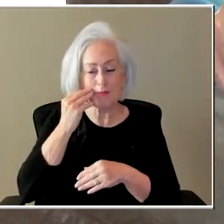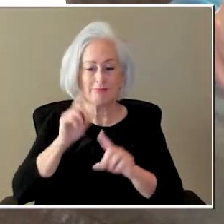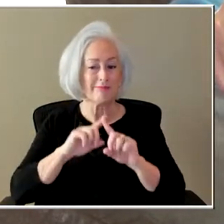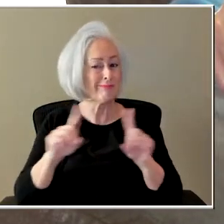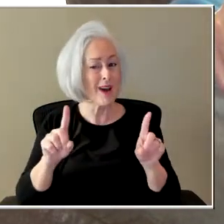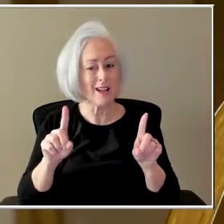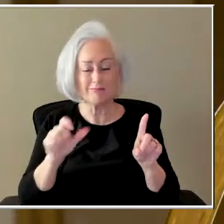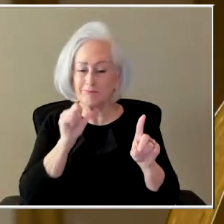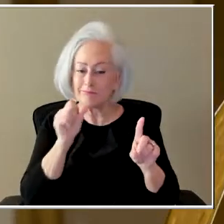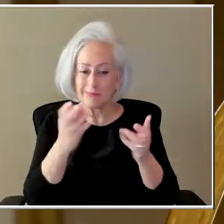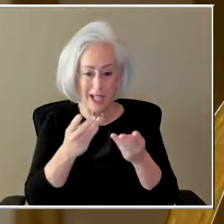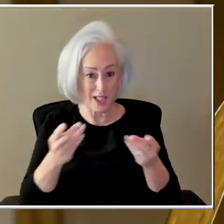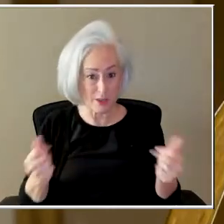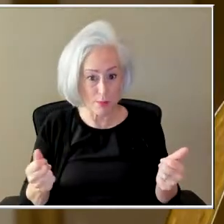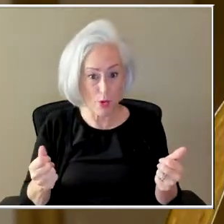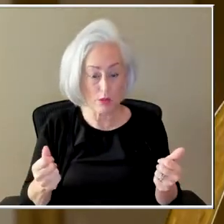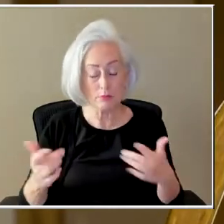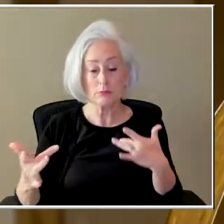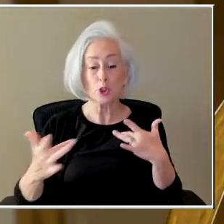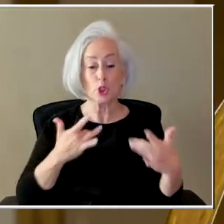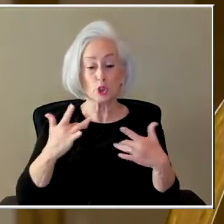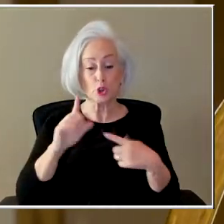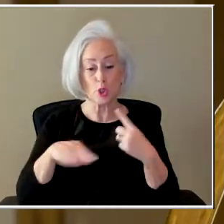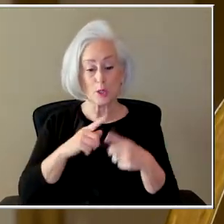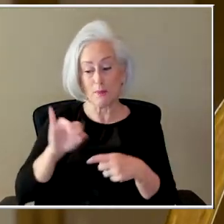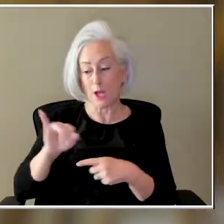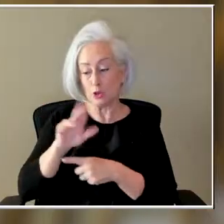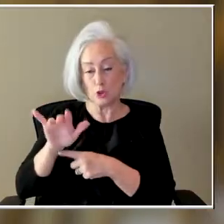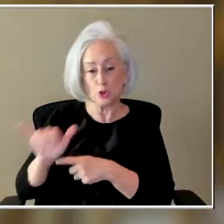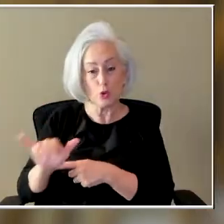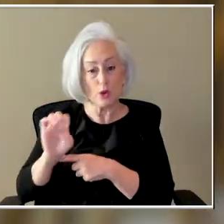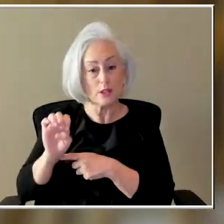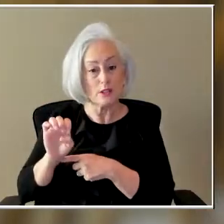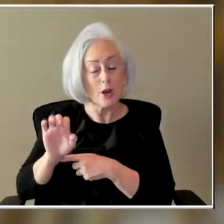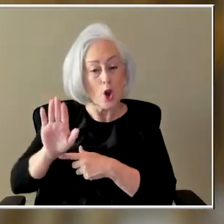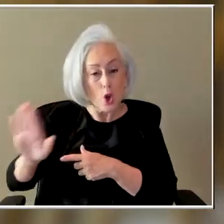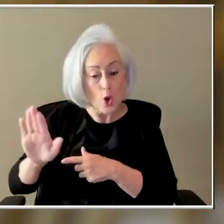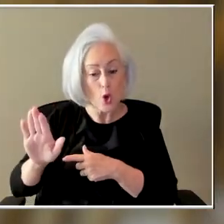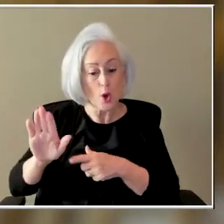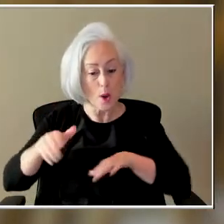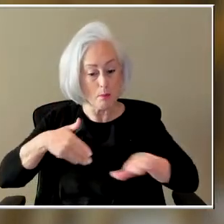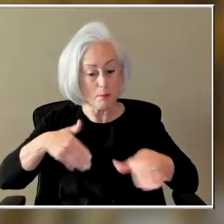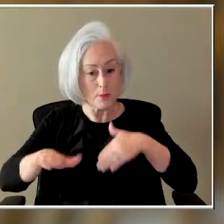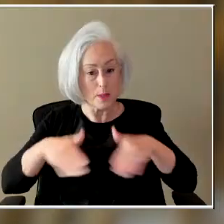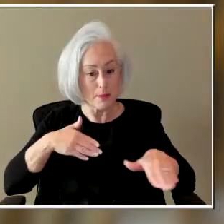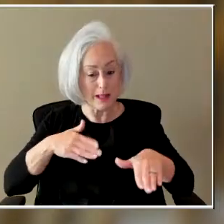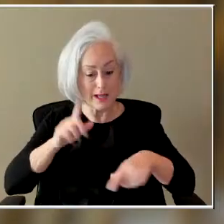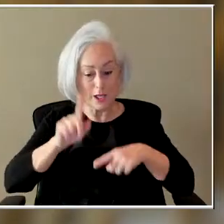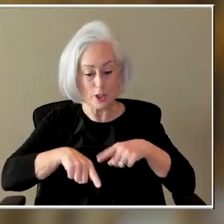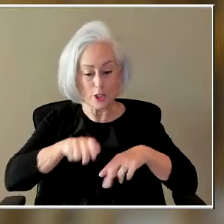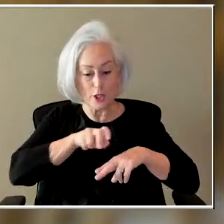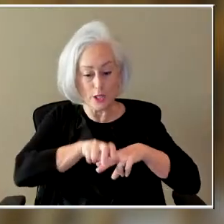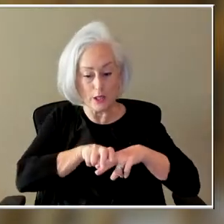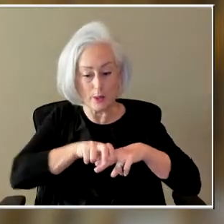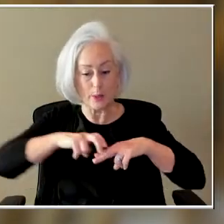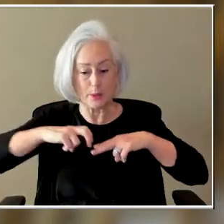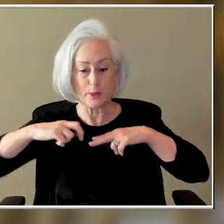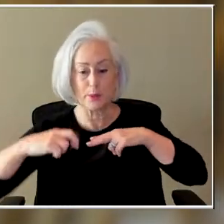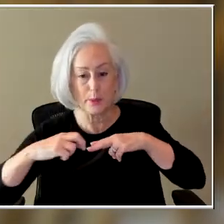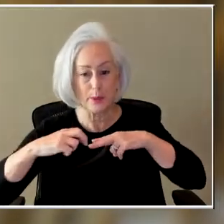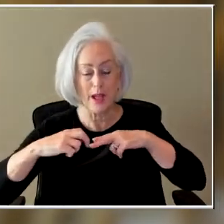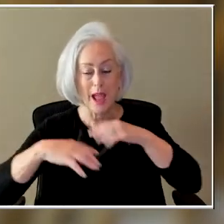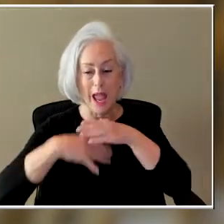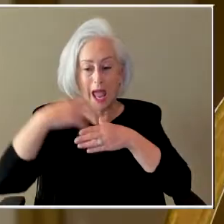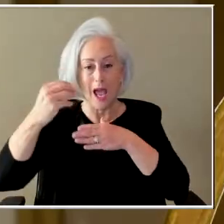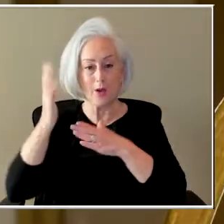and her mobility. If she got to the point that she was unable to walk or transfer herself in and out of bed, we were going to have to place